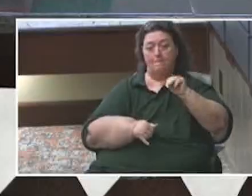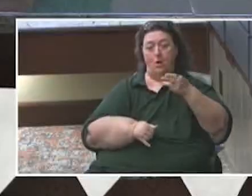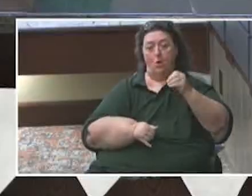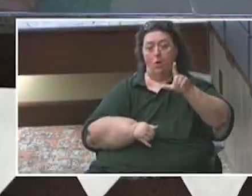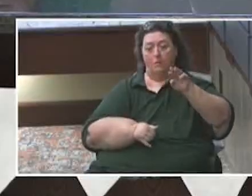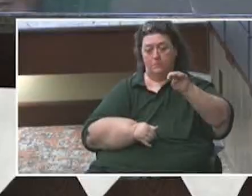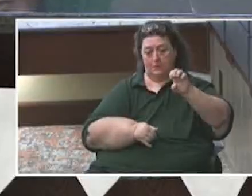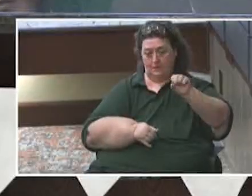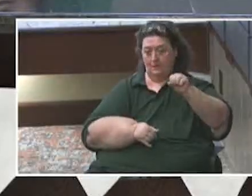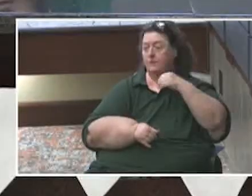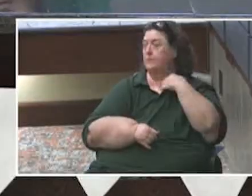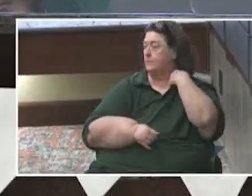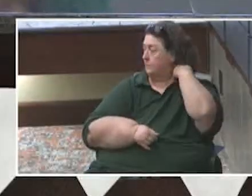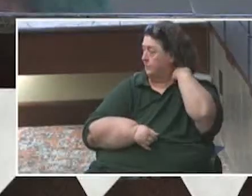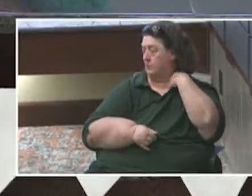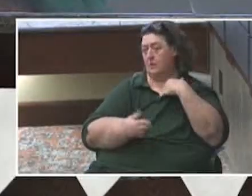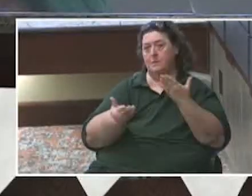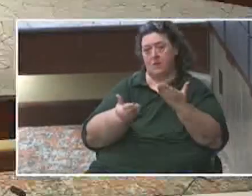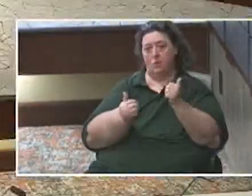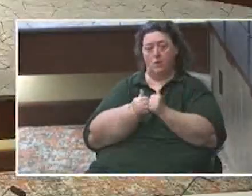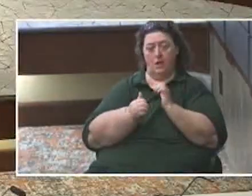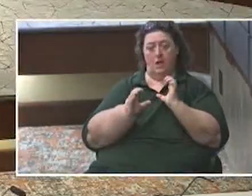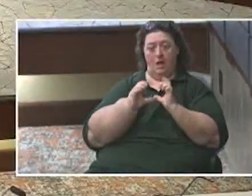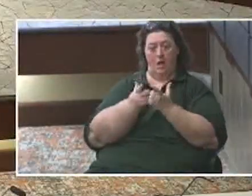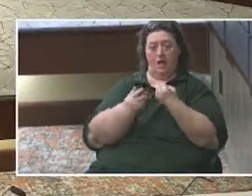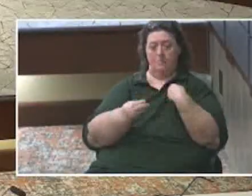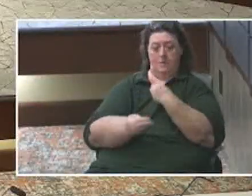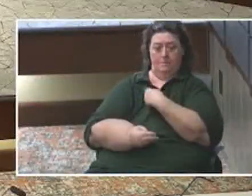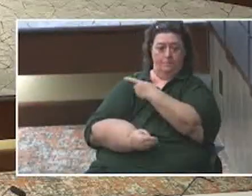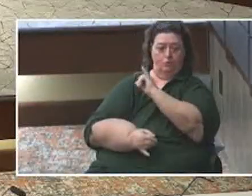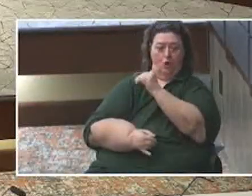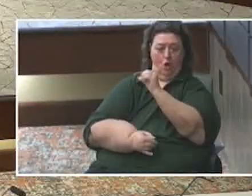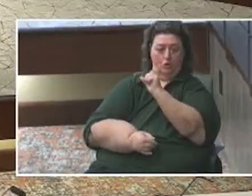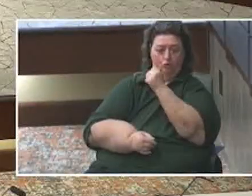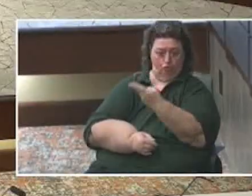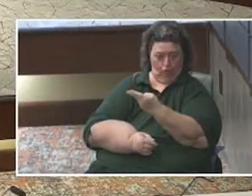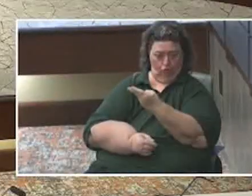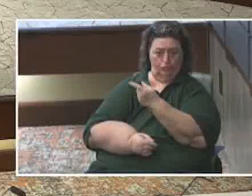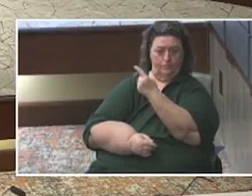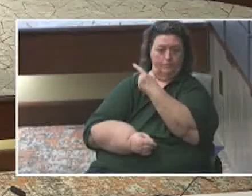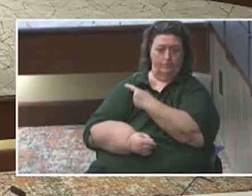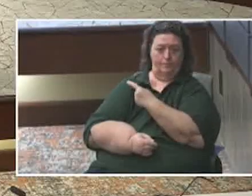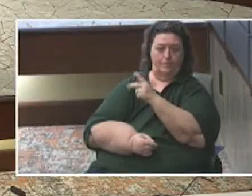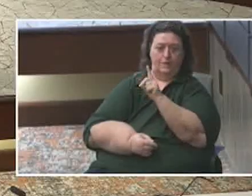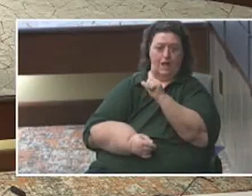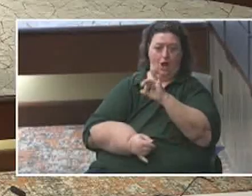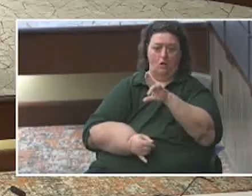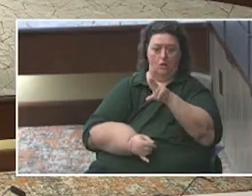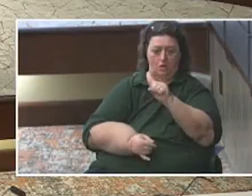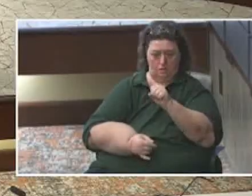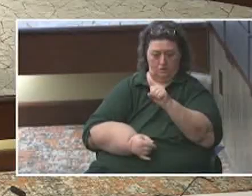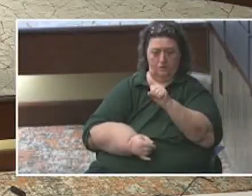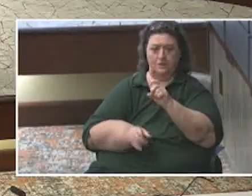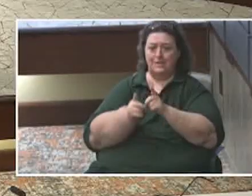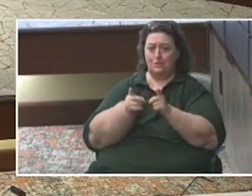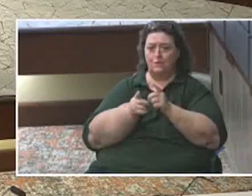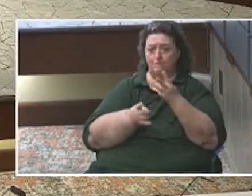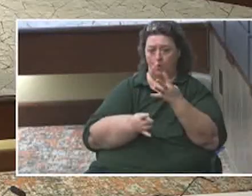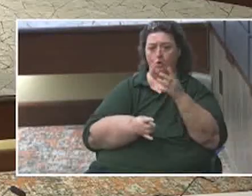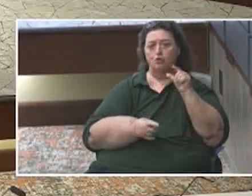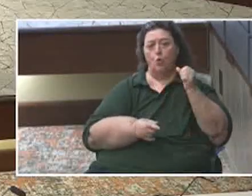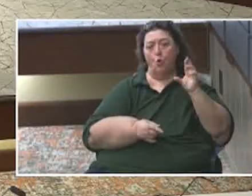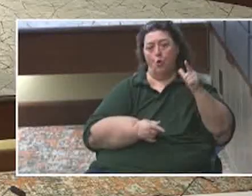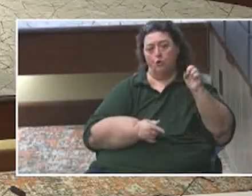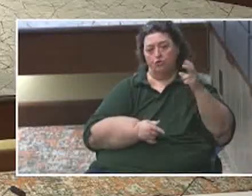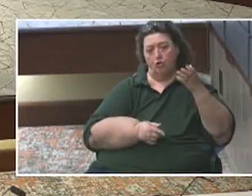on the dais here today by our council members, Josh Borderoud, District 3, Darius Ewing from District 4, George Chase from